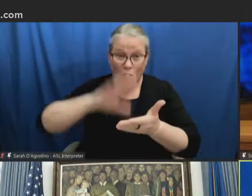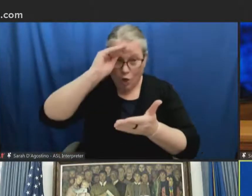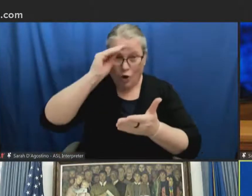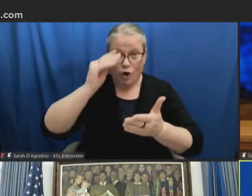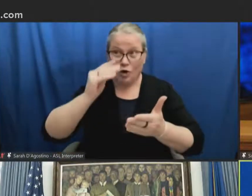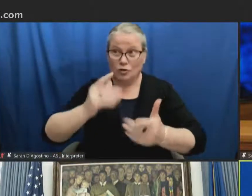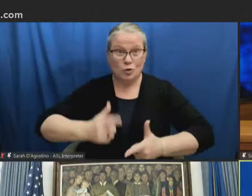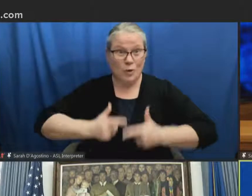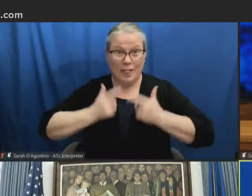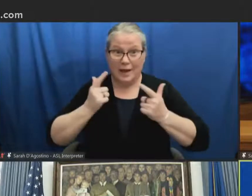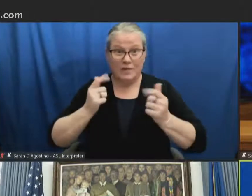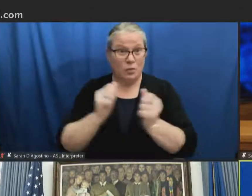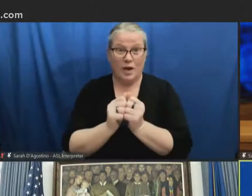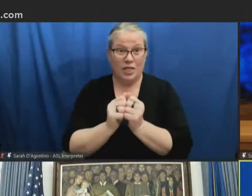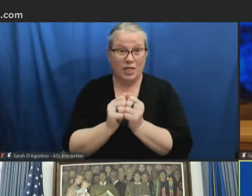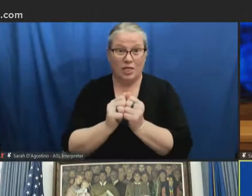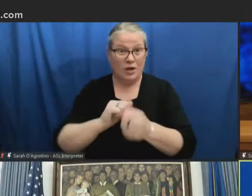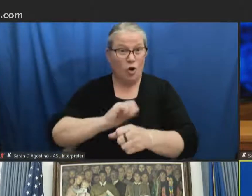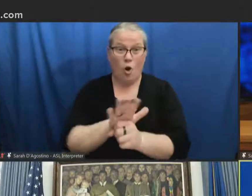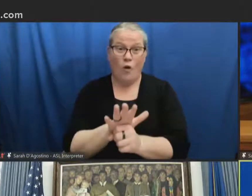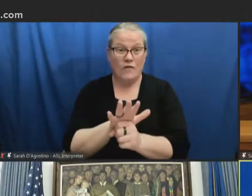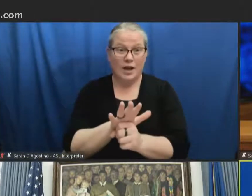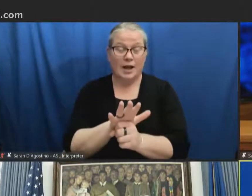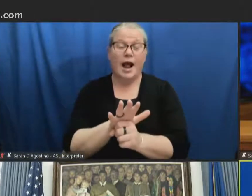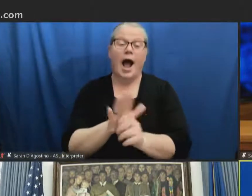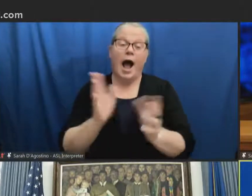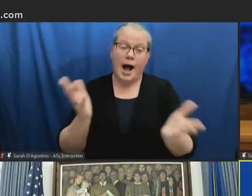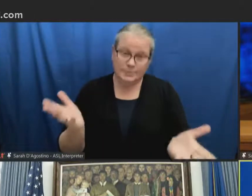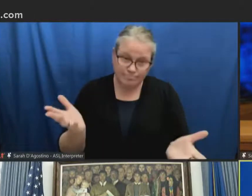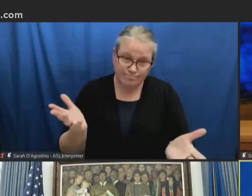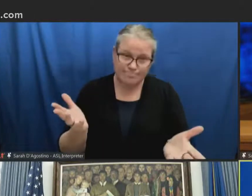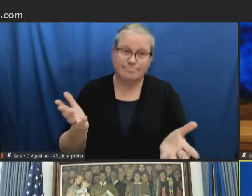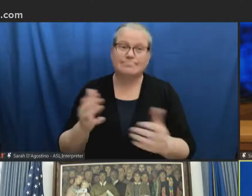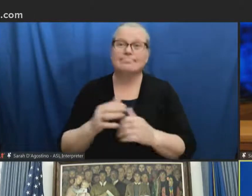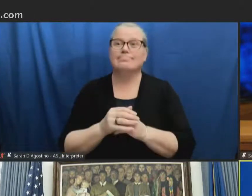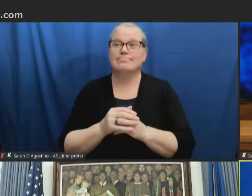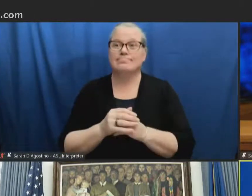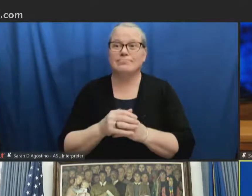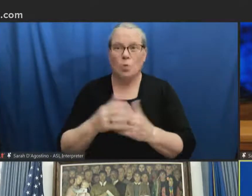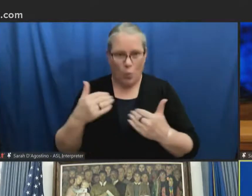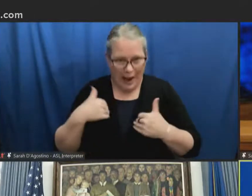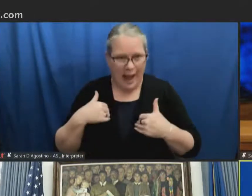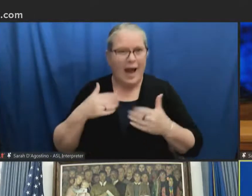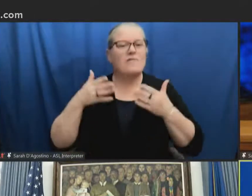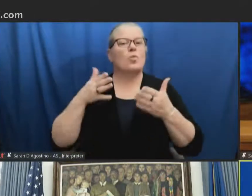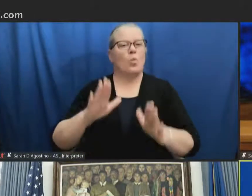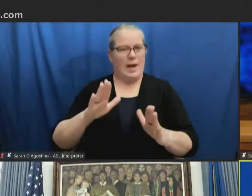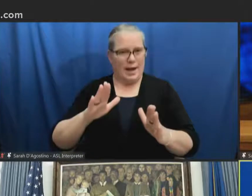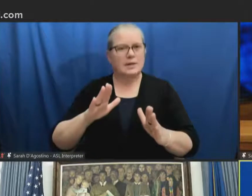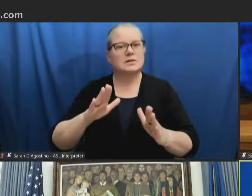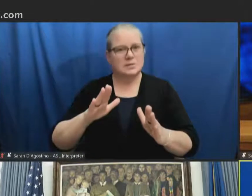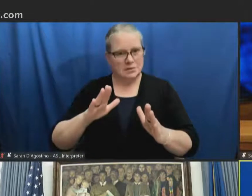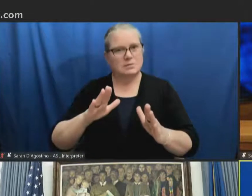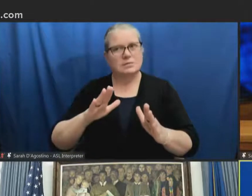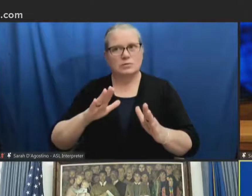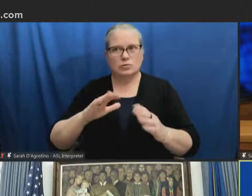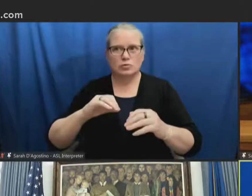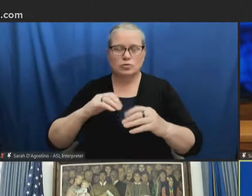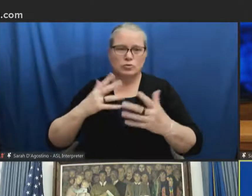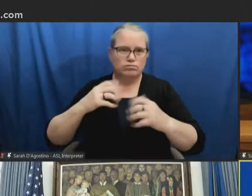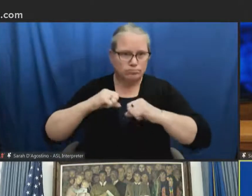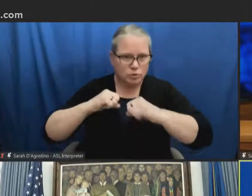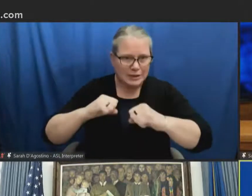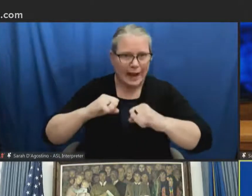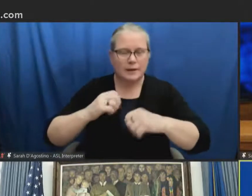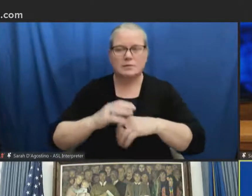many tools with us now. And I do suspect that we will see surges every winter time, and that